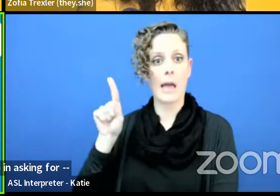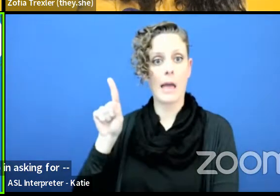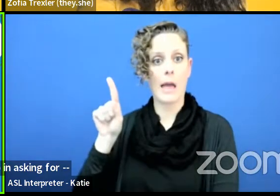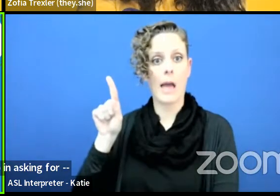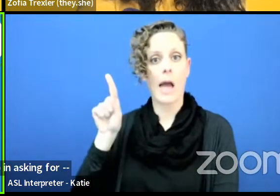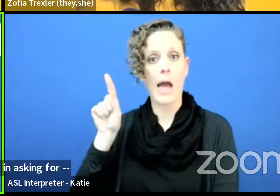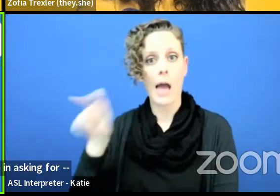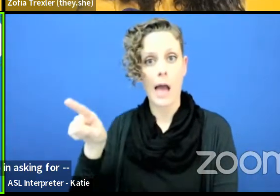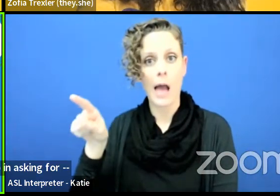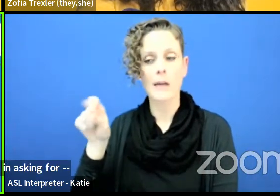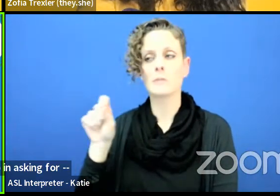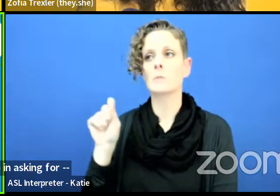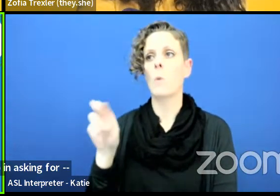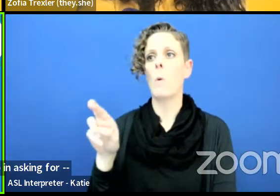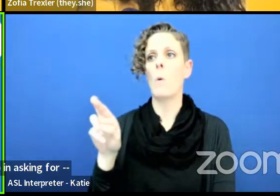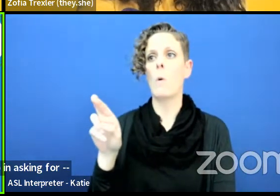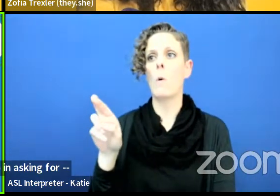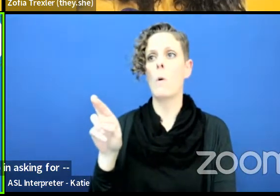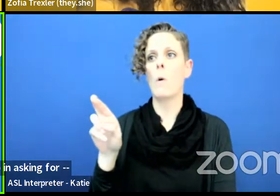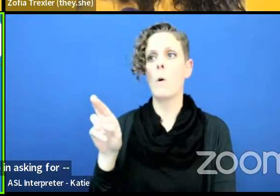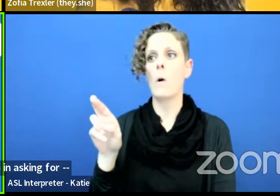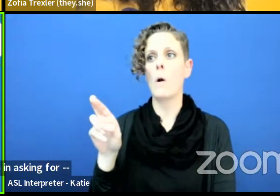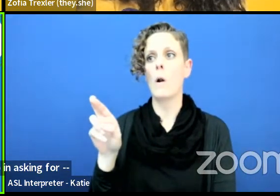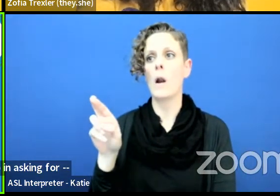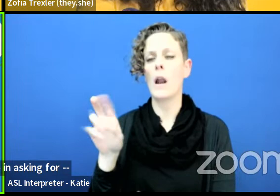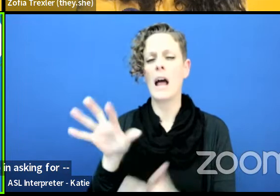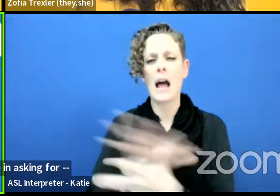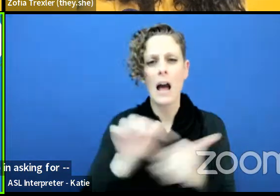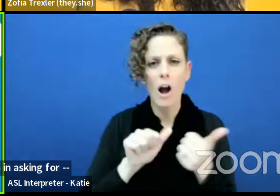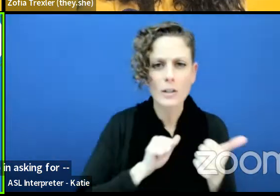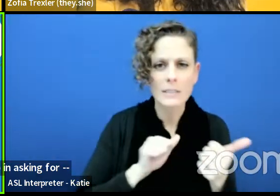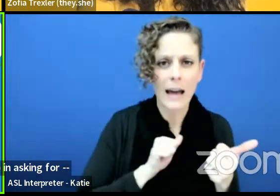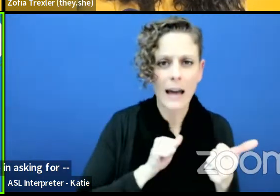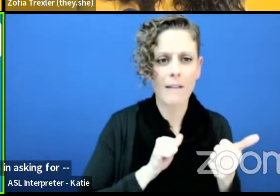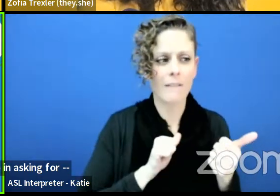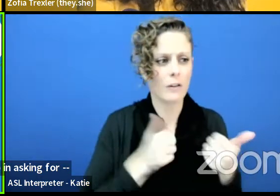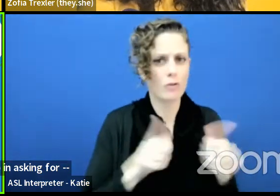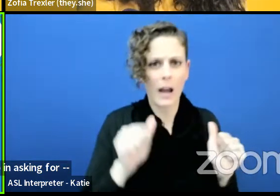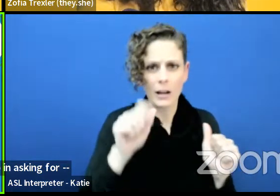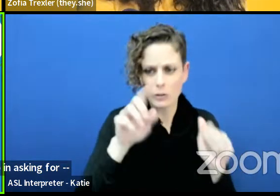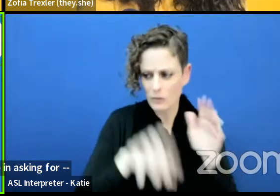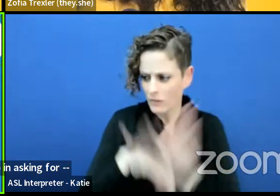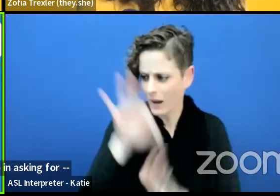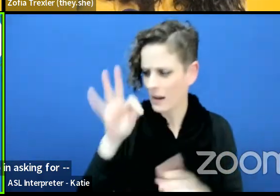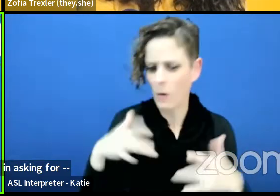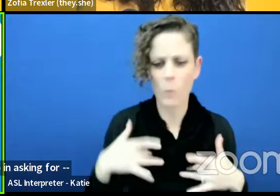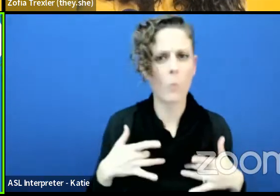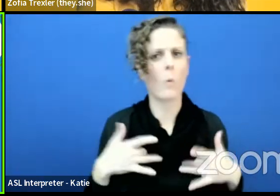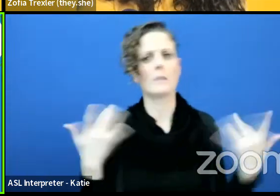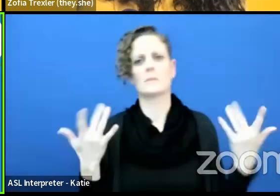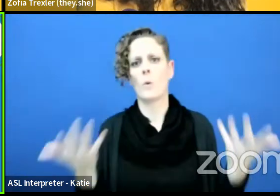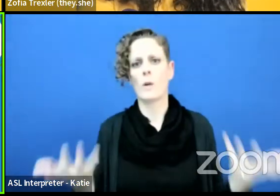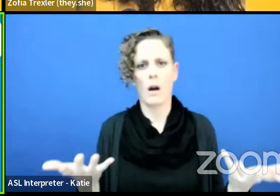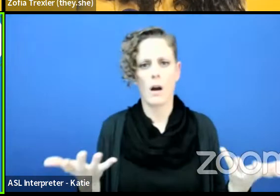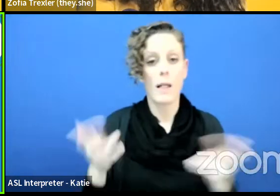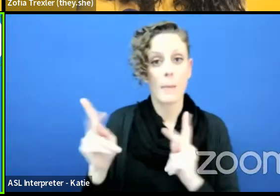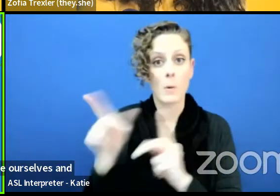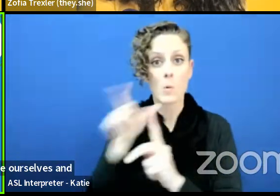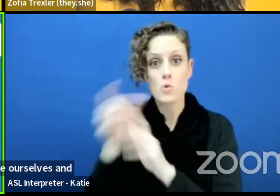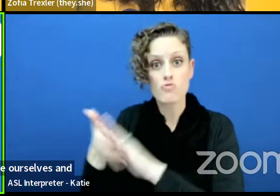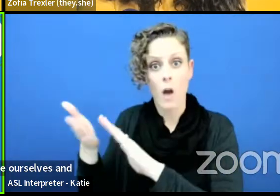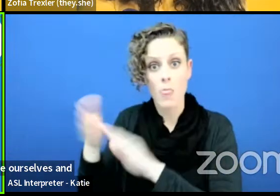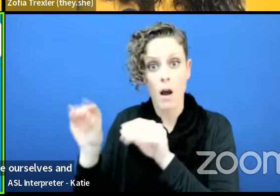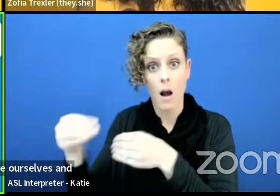being beside ourselves trying to find out what's going on, because the first thing that the people running the office